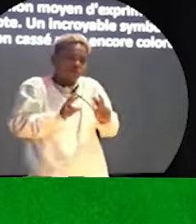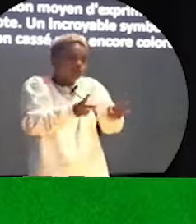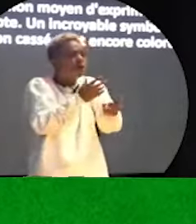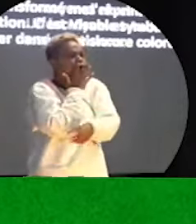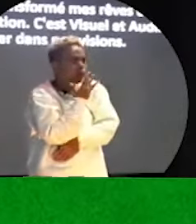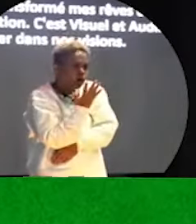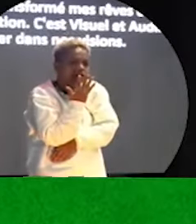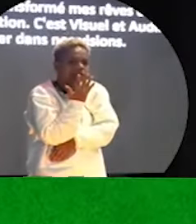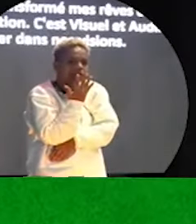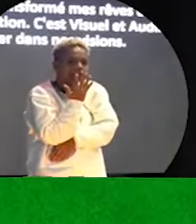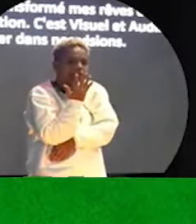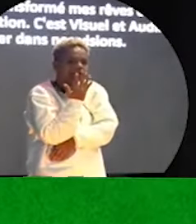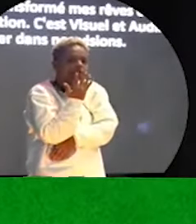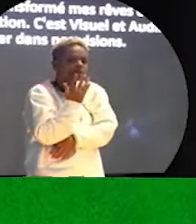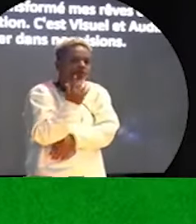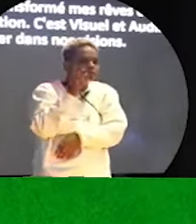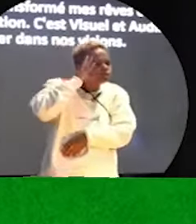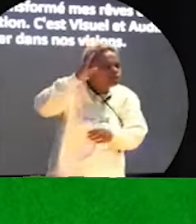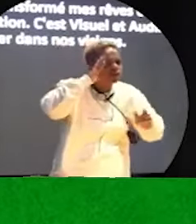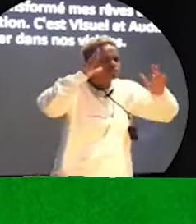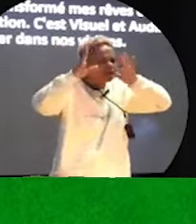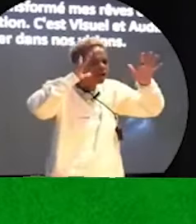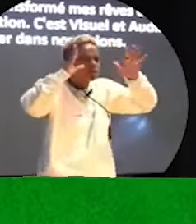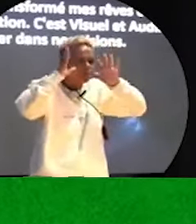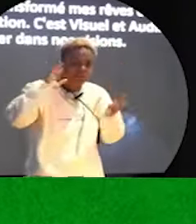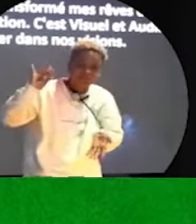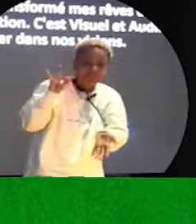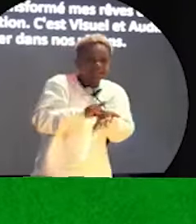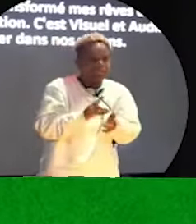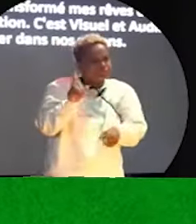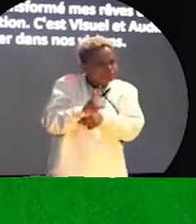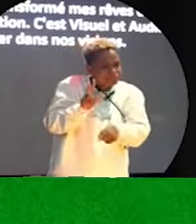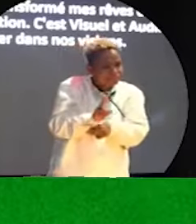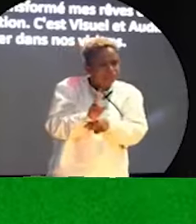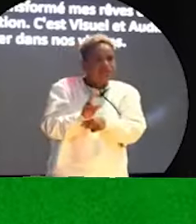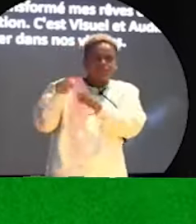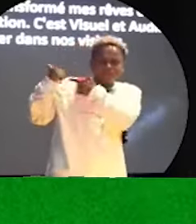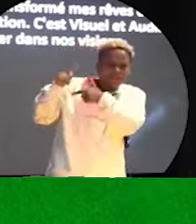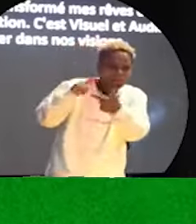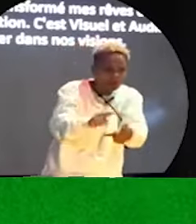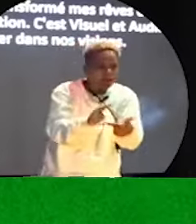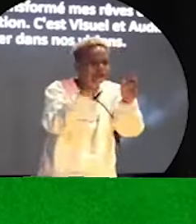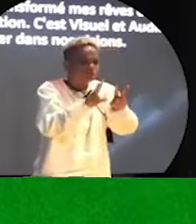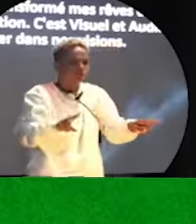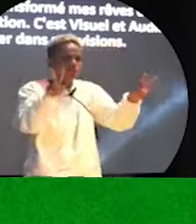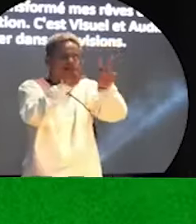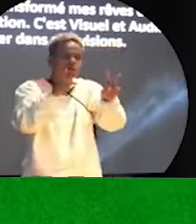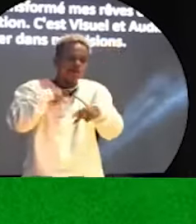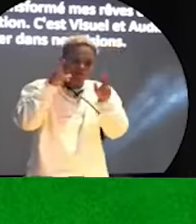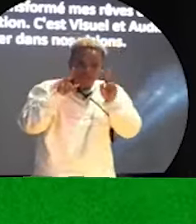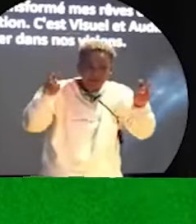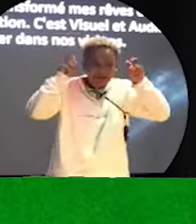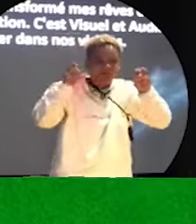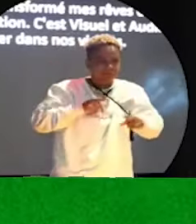It has turned my dreams into reality and preserved my tradition. It is audible and visual and